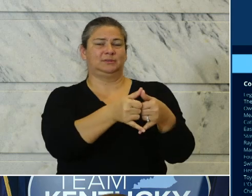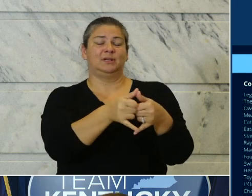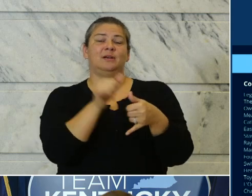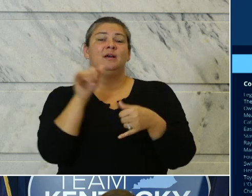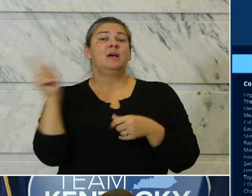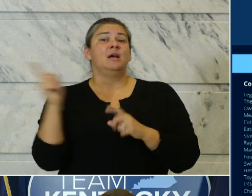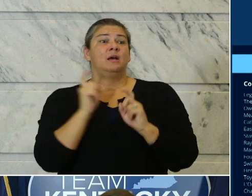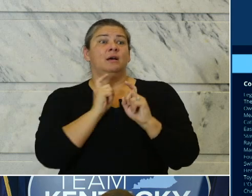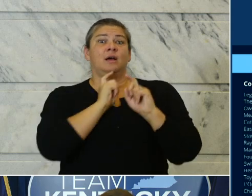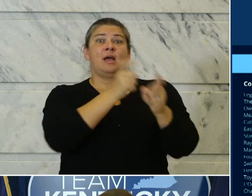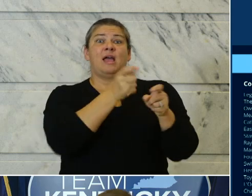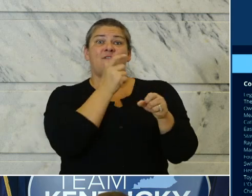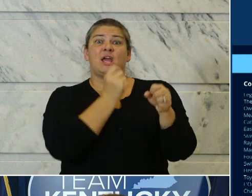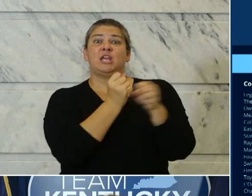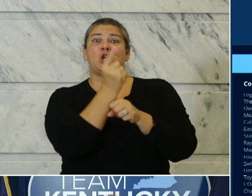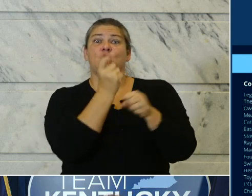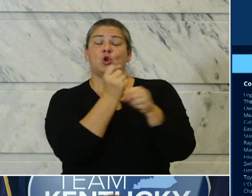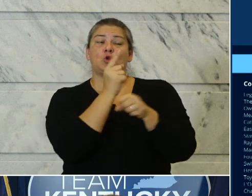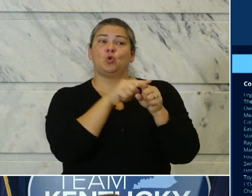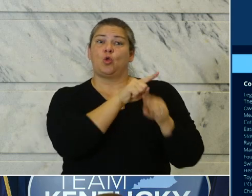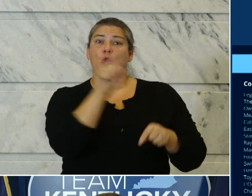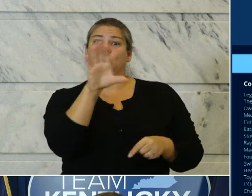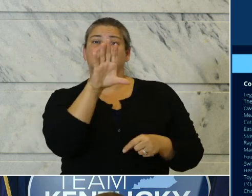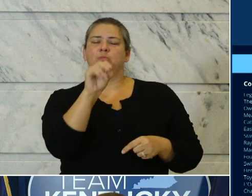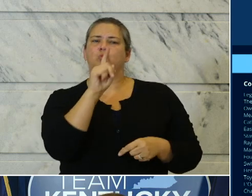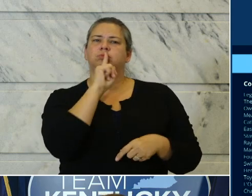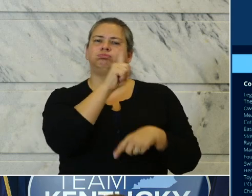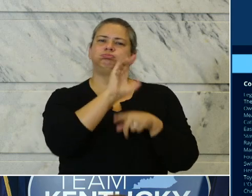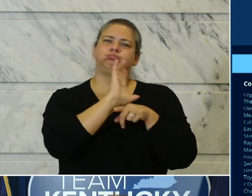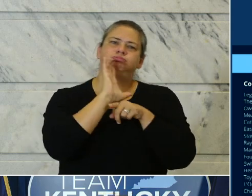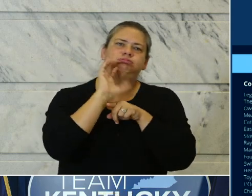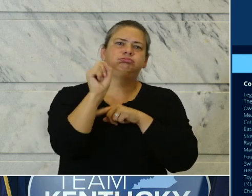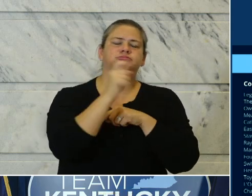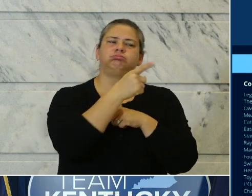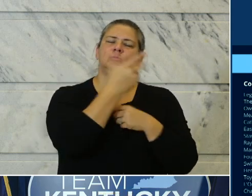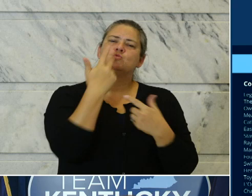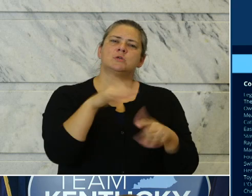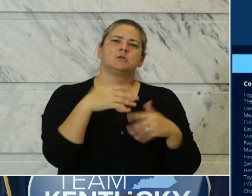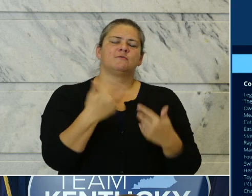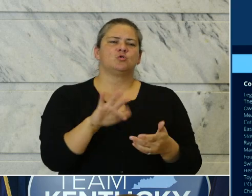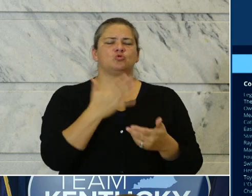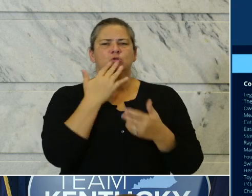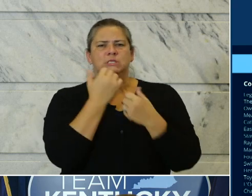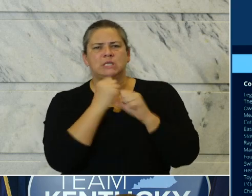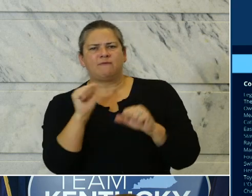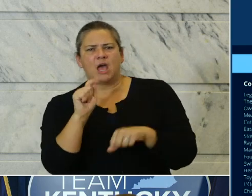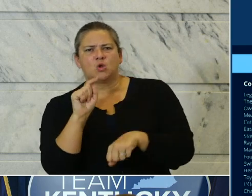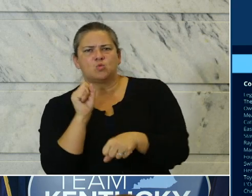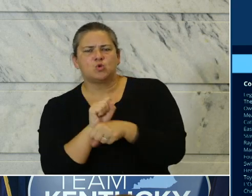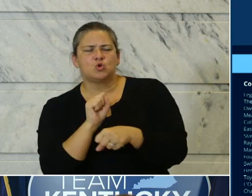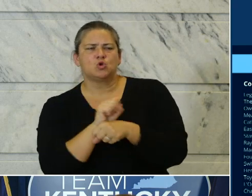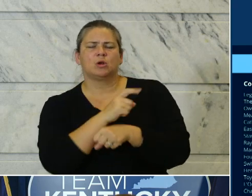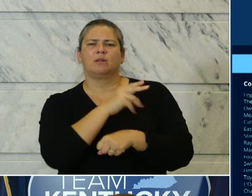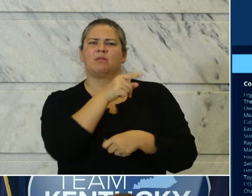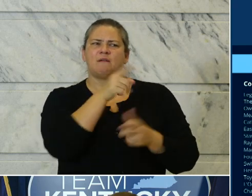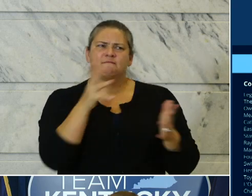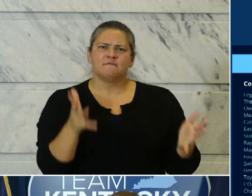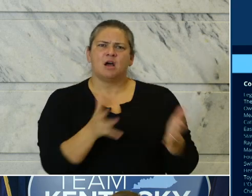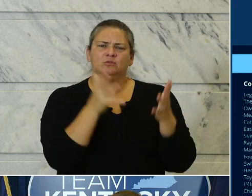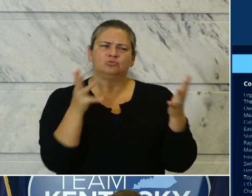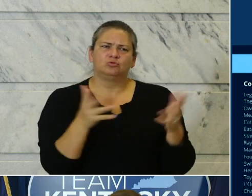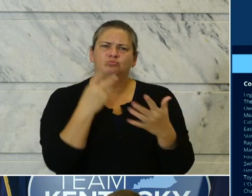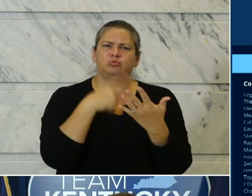those companies who demonstrate outstanding safety and health performance in the workplace and foster programs designed to reduce or